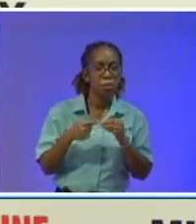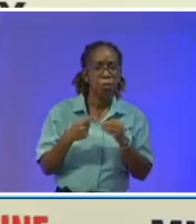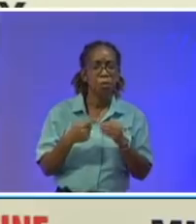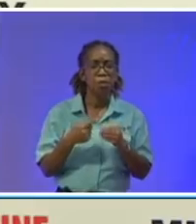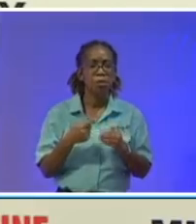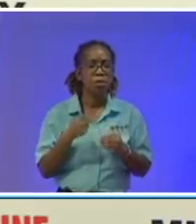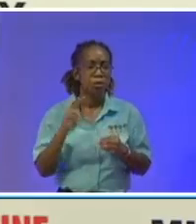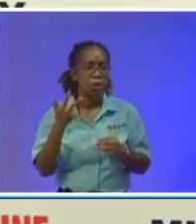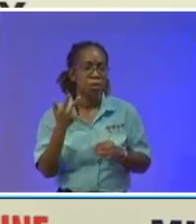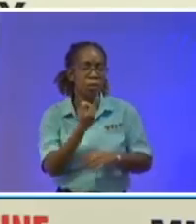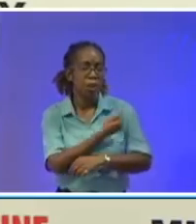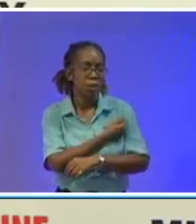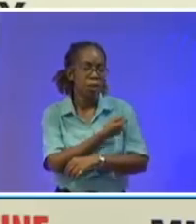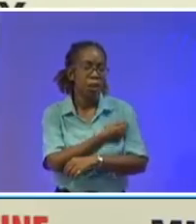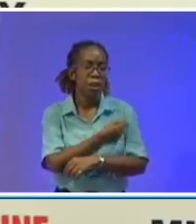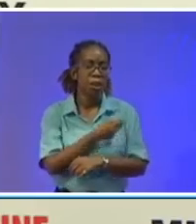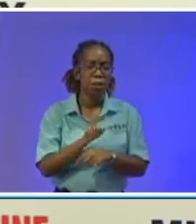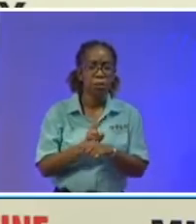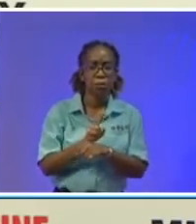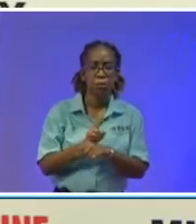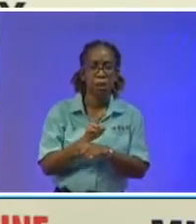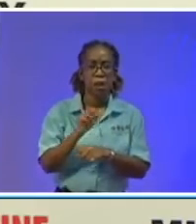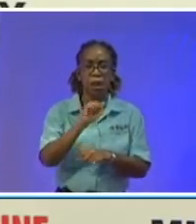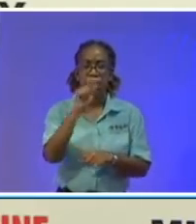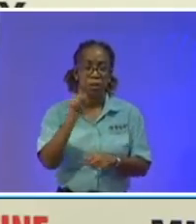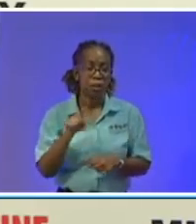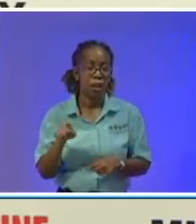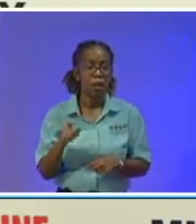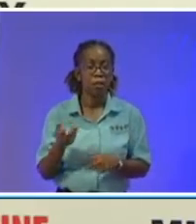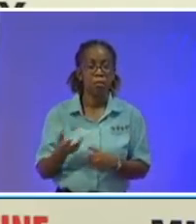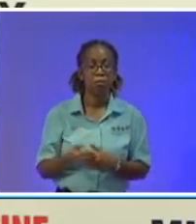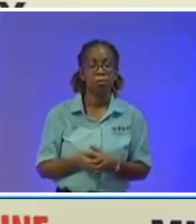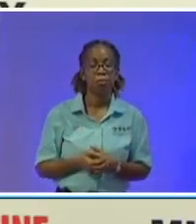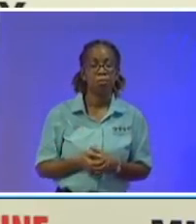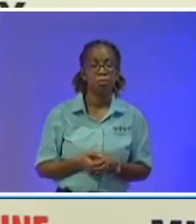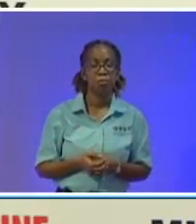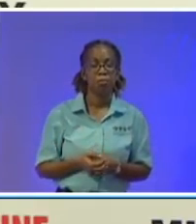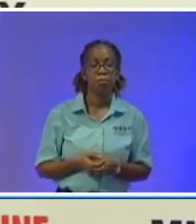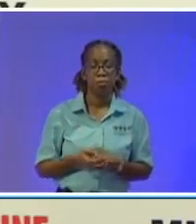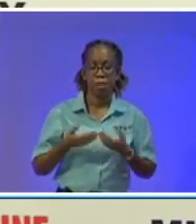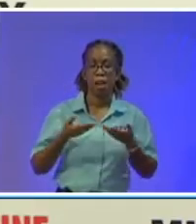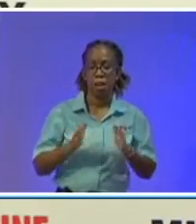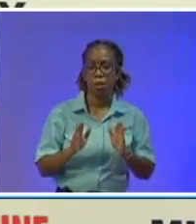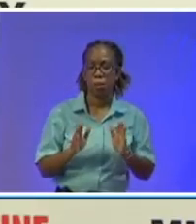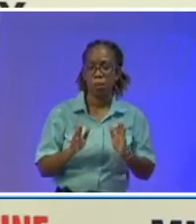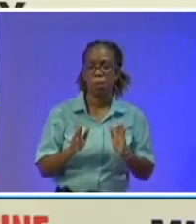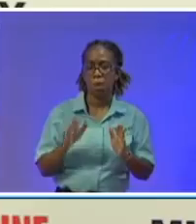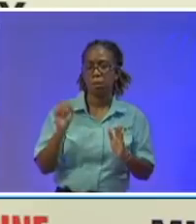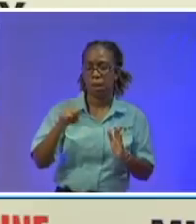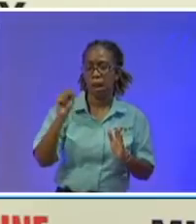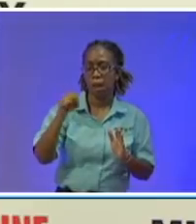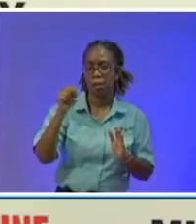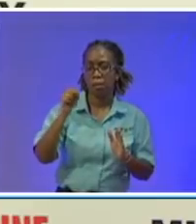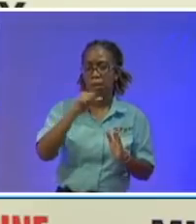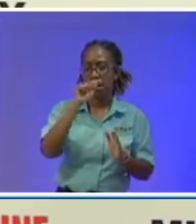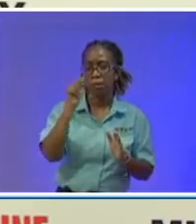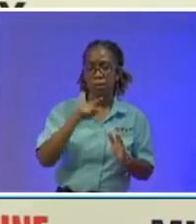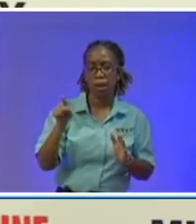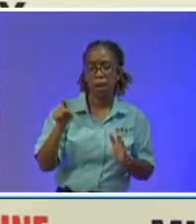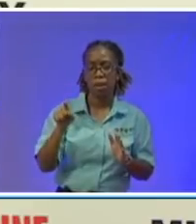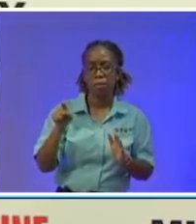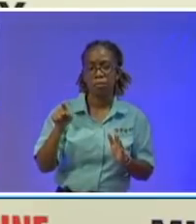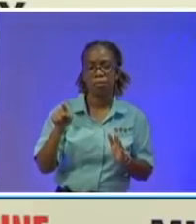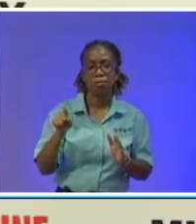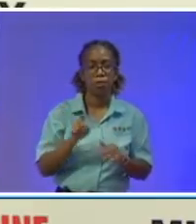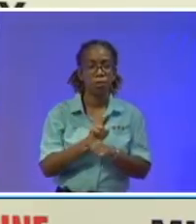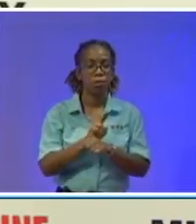dose. So we have authorized for primary additional doses the use of AstraZeneca as a third dose in immunocompromised people, and persons have been